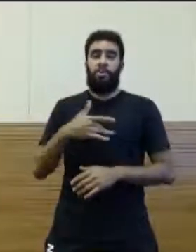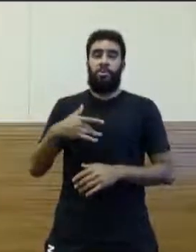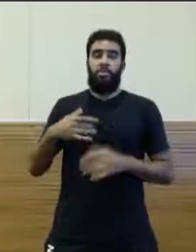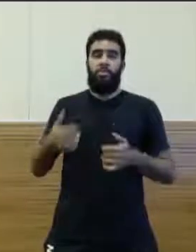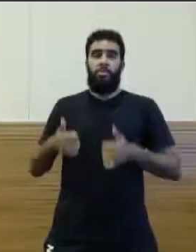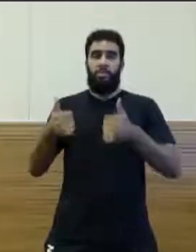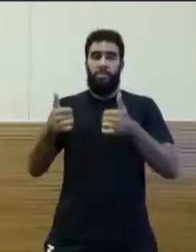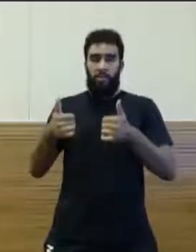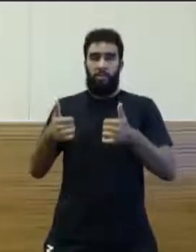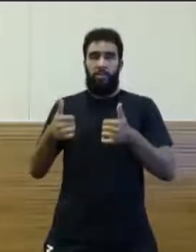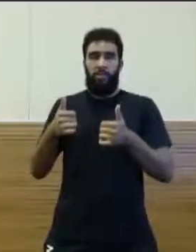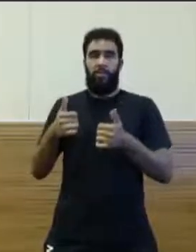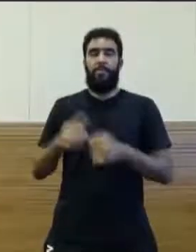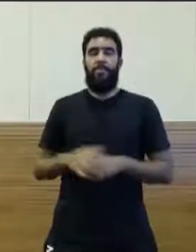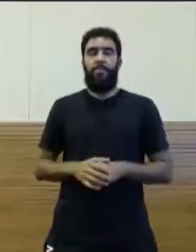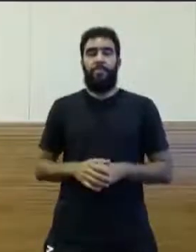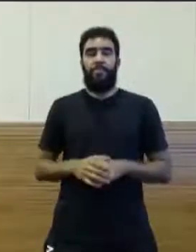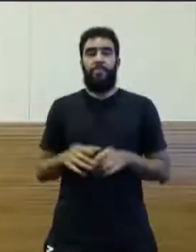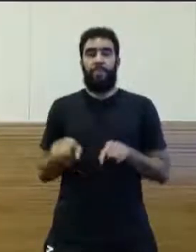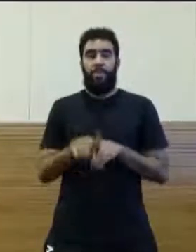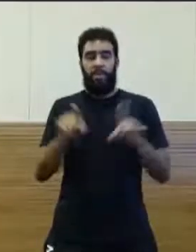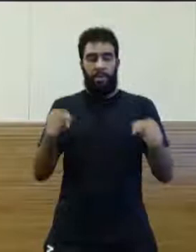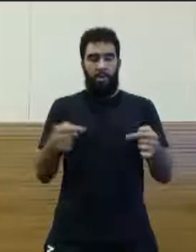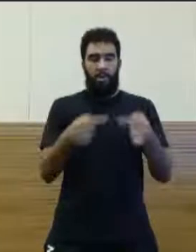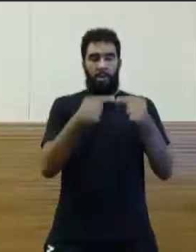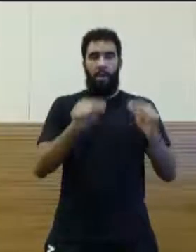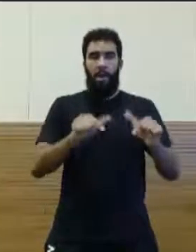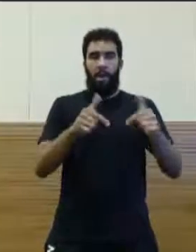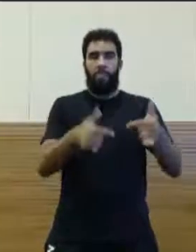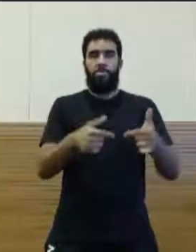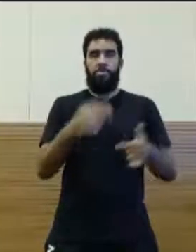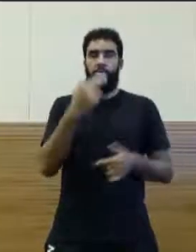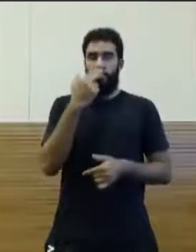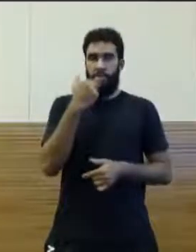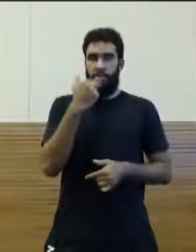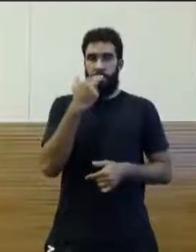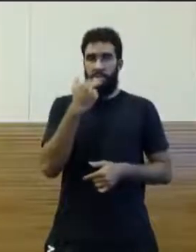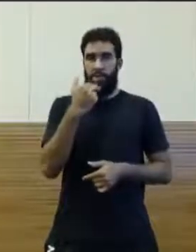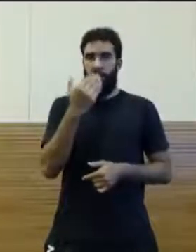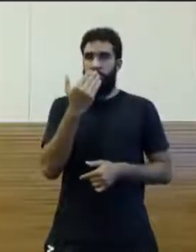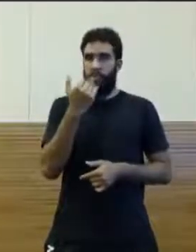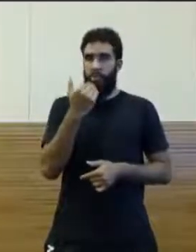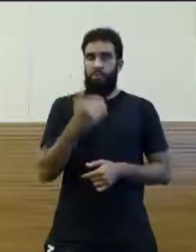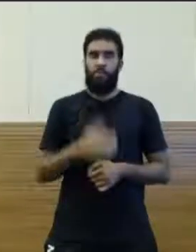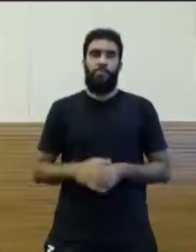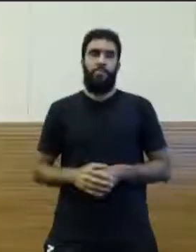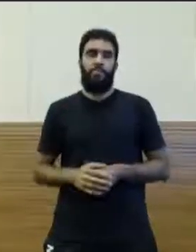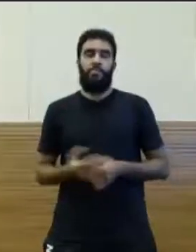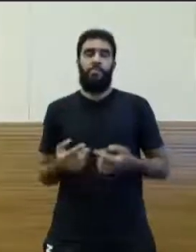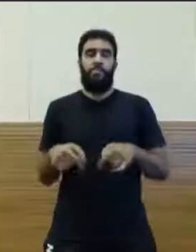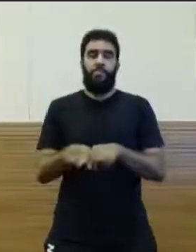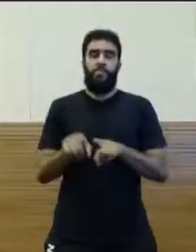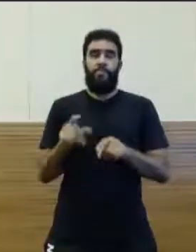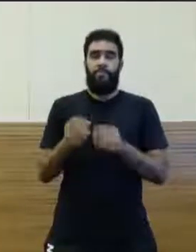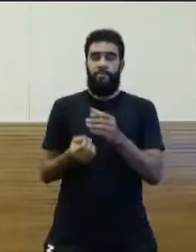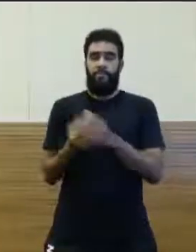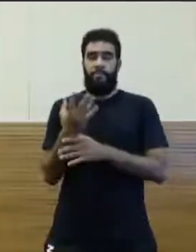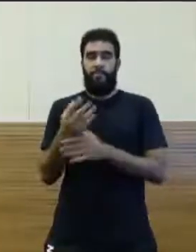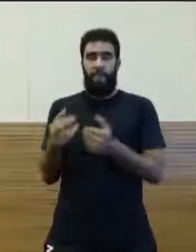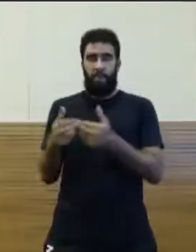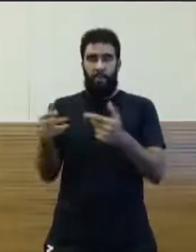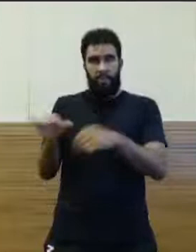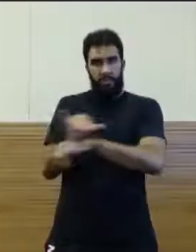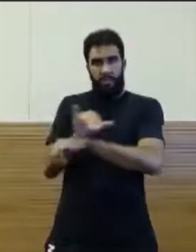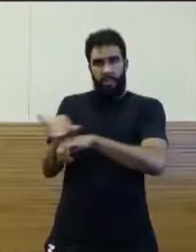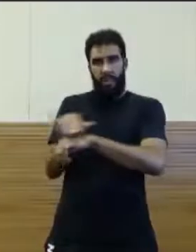different entities that are also associated to actions of nutritional education. And we are